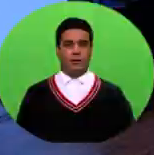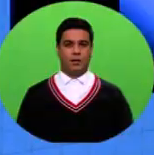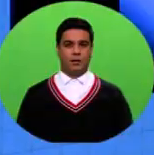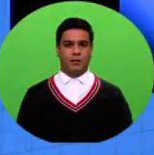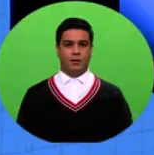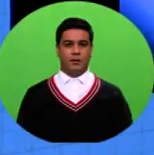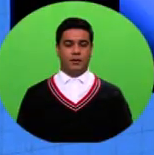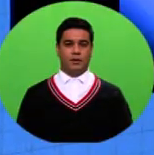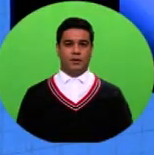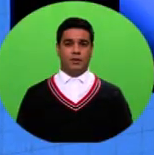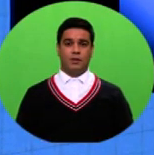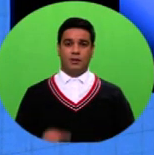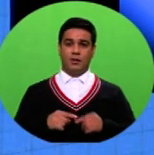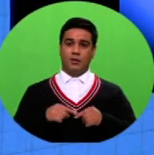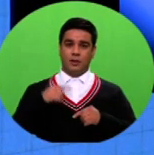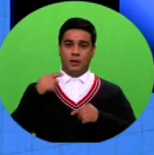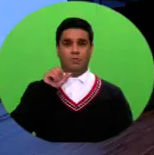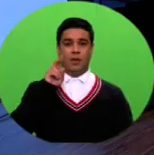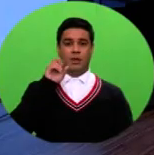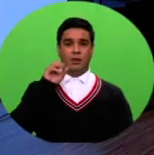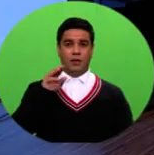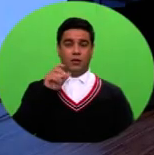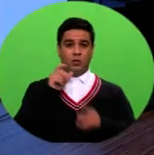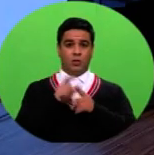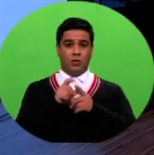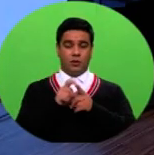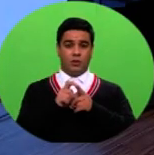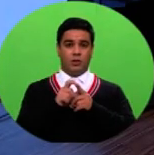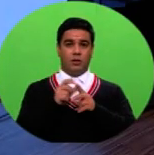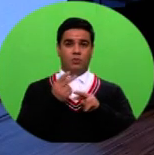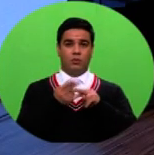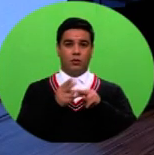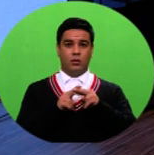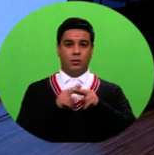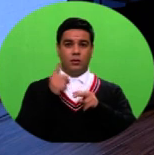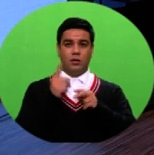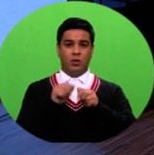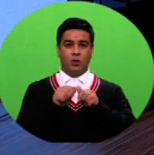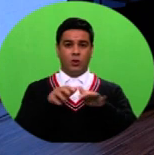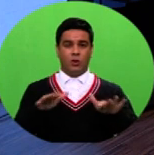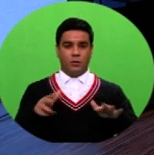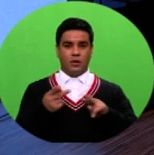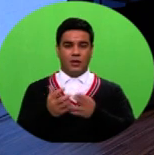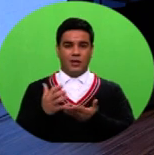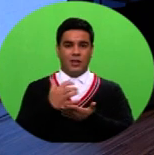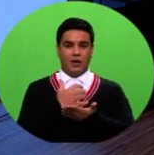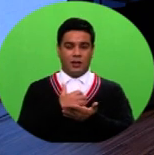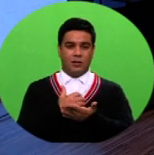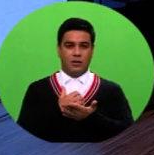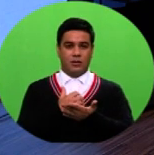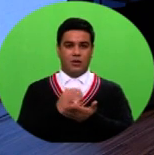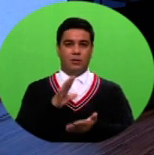Keyingi tushunchamiz bu maket so'zi. Maket deb biror bir yoyilmani yig'ilgan shakliga